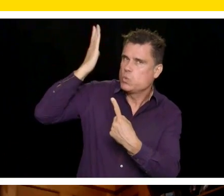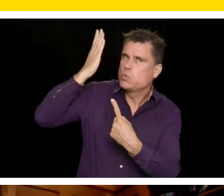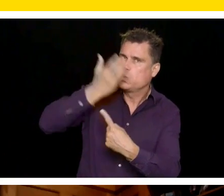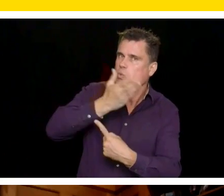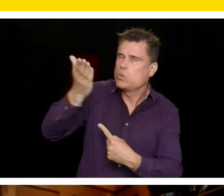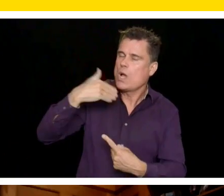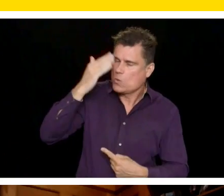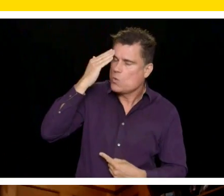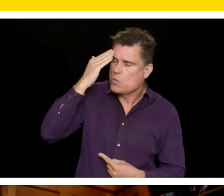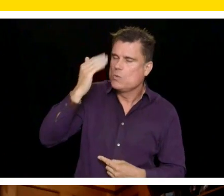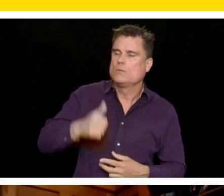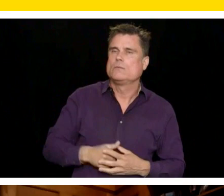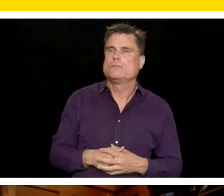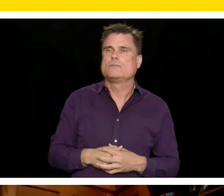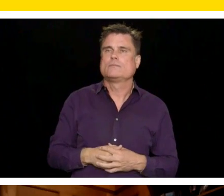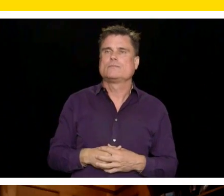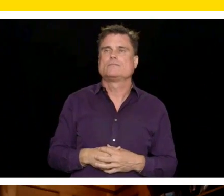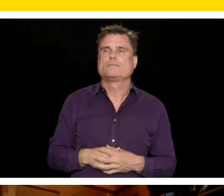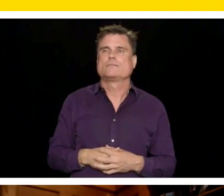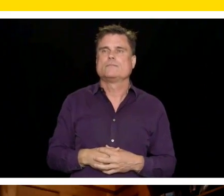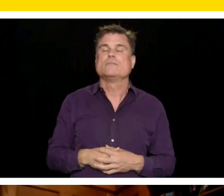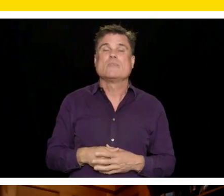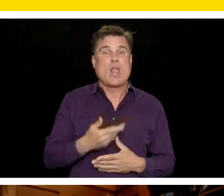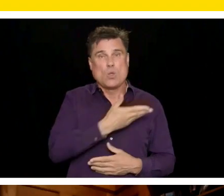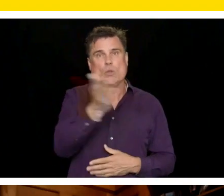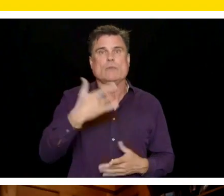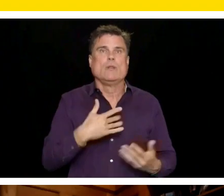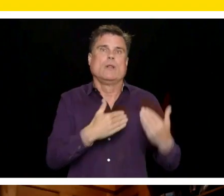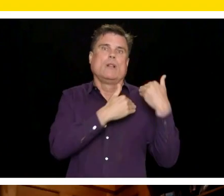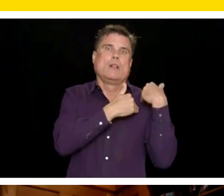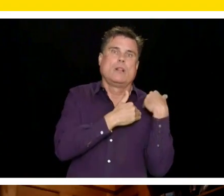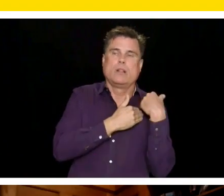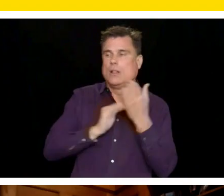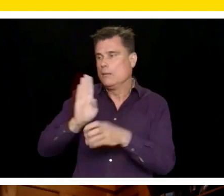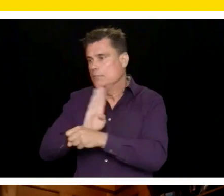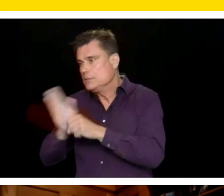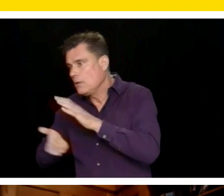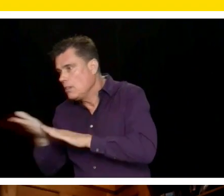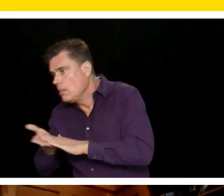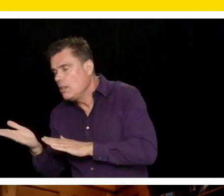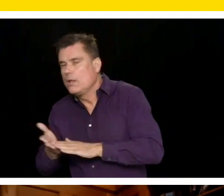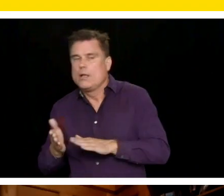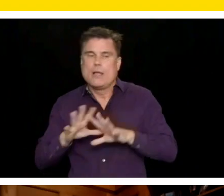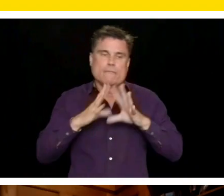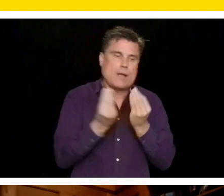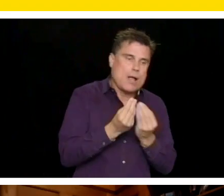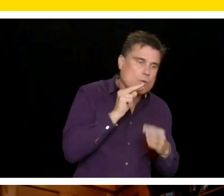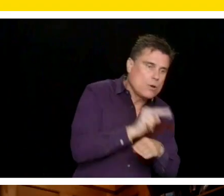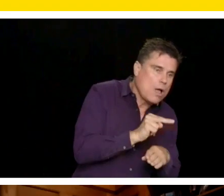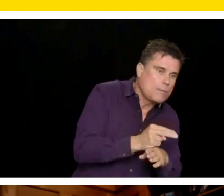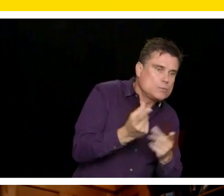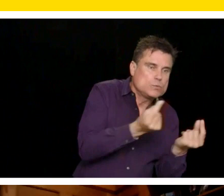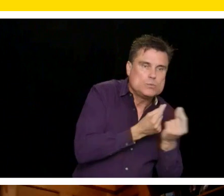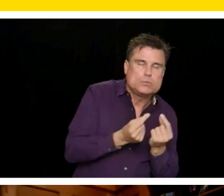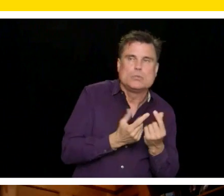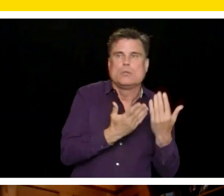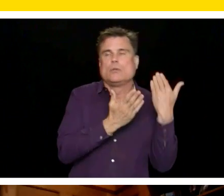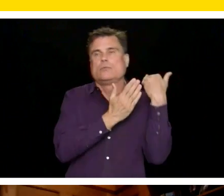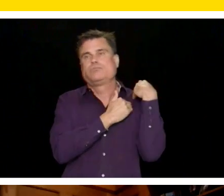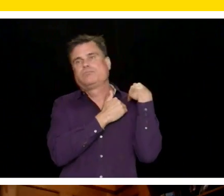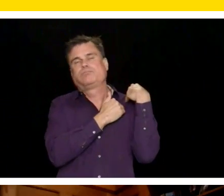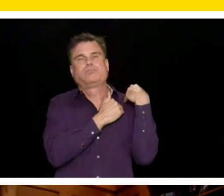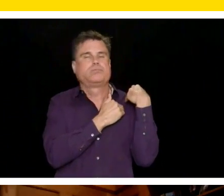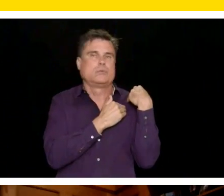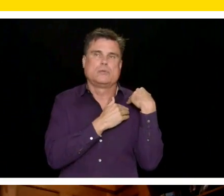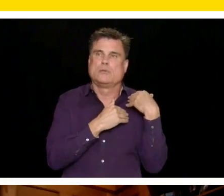the resilience that you have and that true British Columbian spirit that we all have in, throughout our communities. You really showed